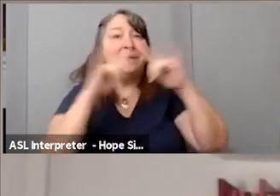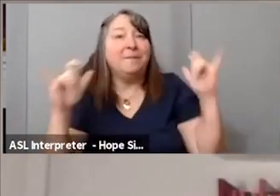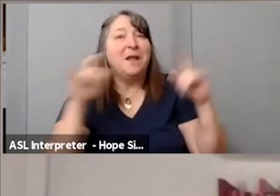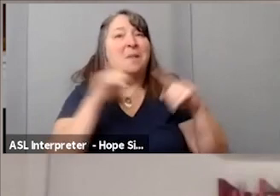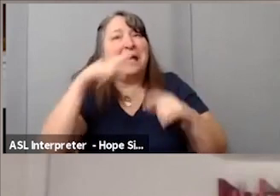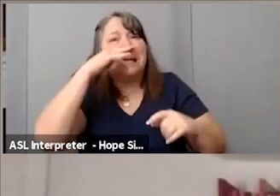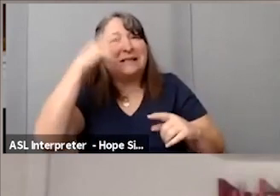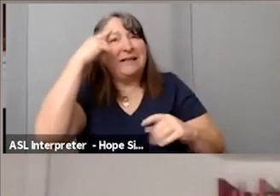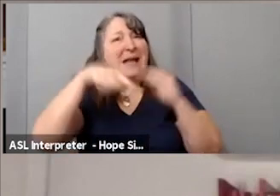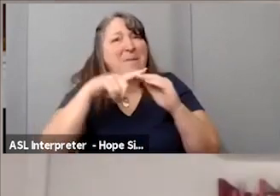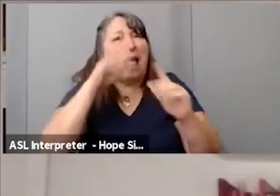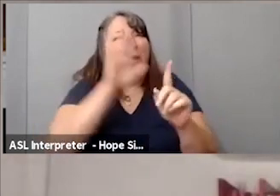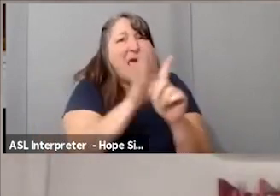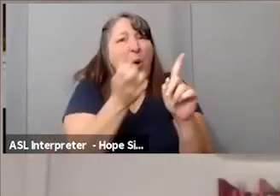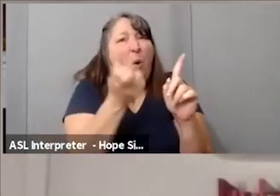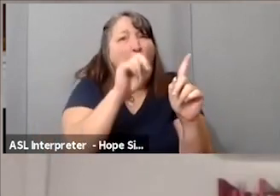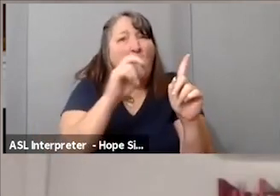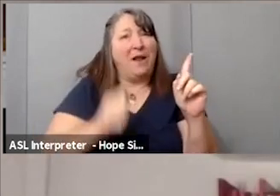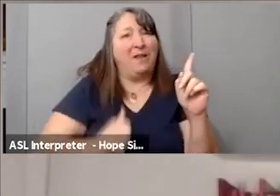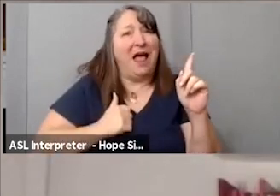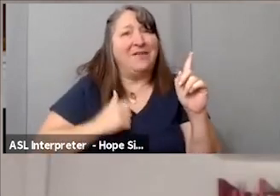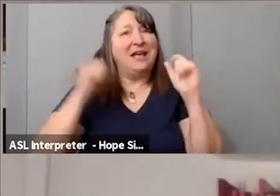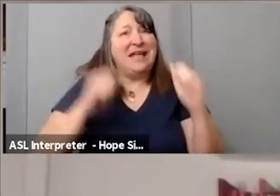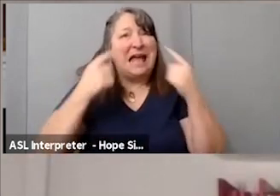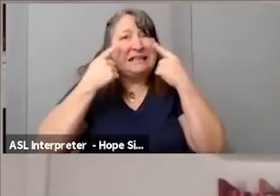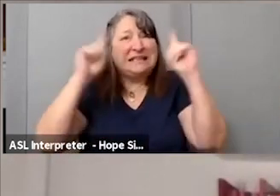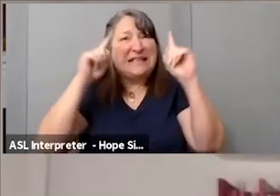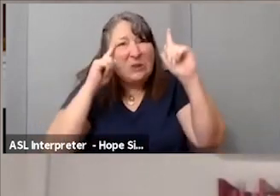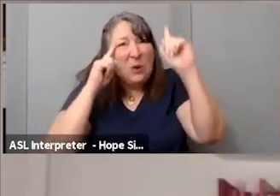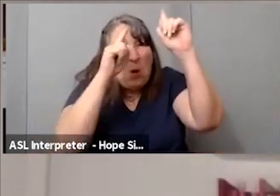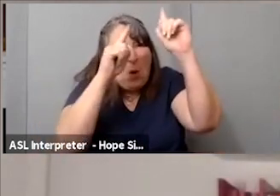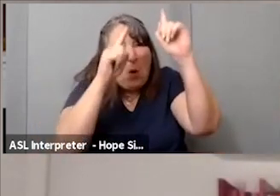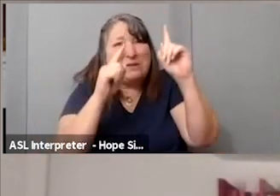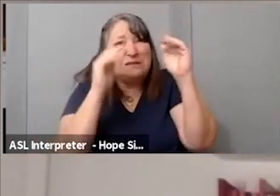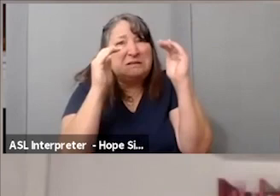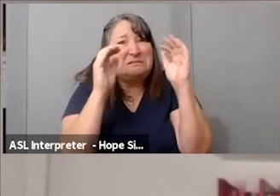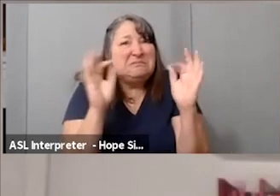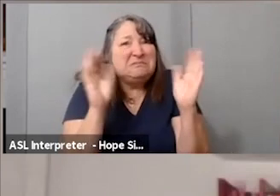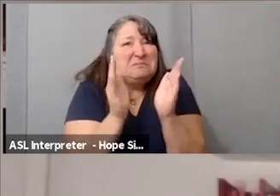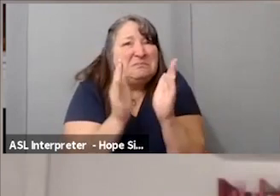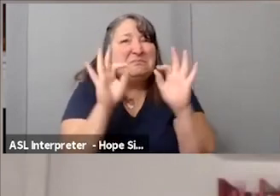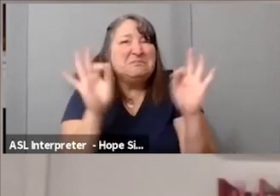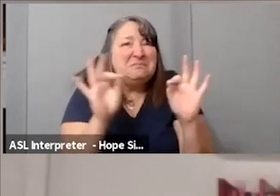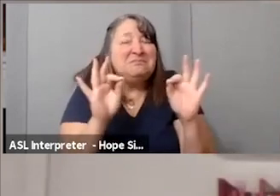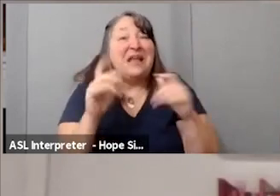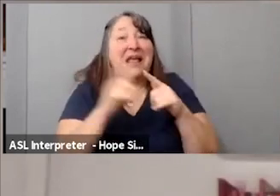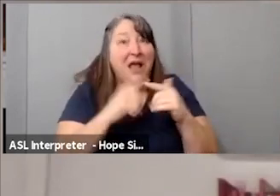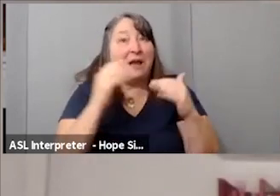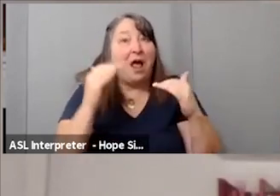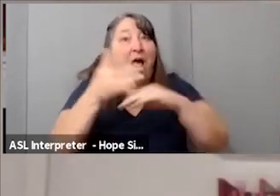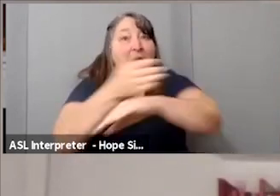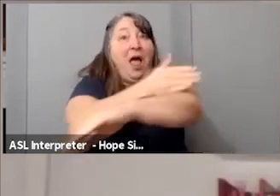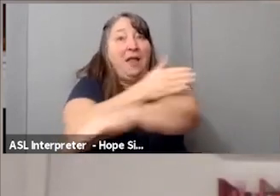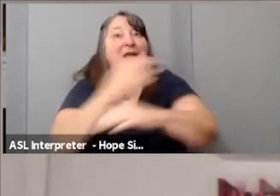experiences so that they can achieve, smaller goals that mean a lot to small groups of people, and then moving to kind of the space where I'm at, where it's